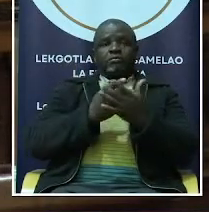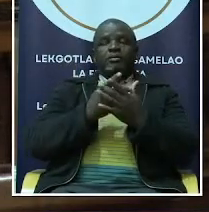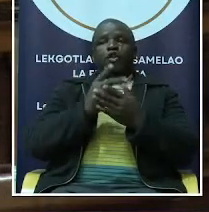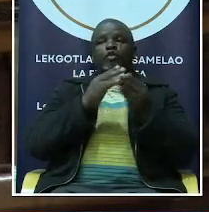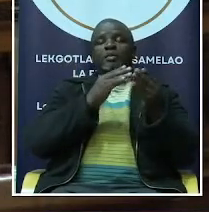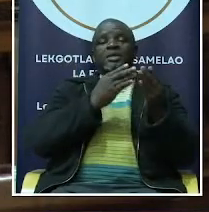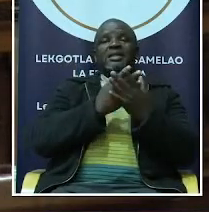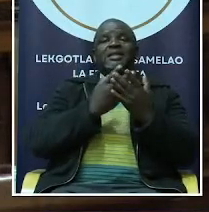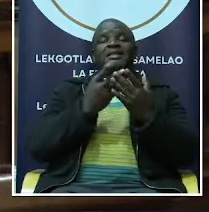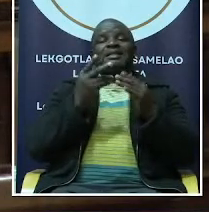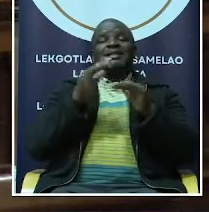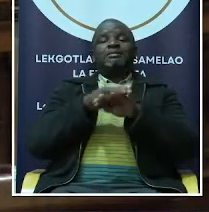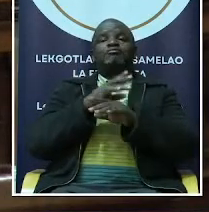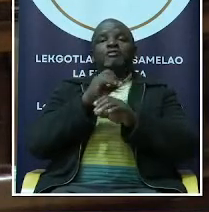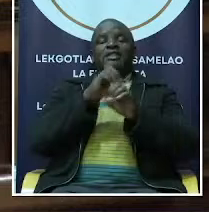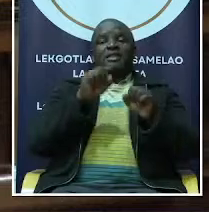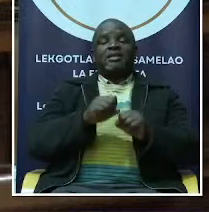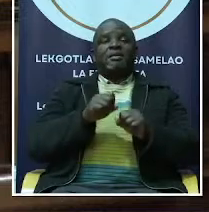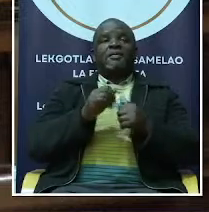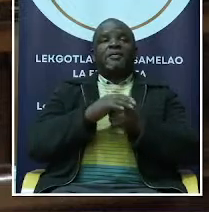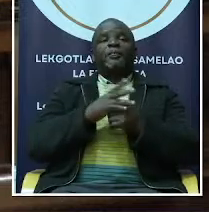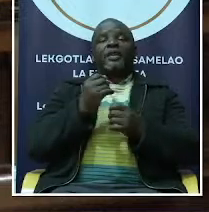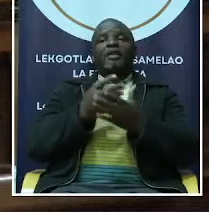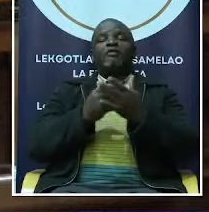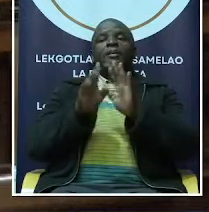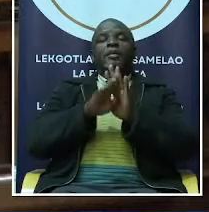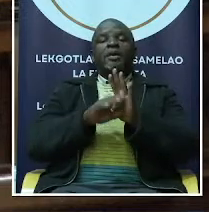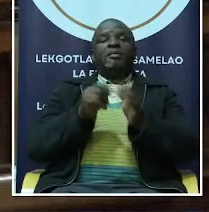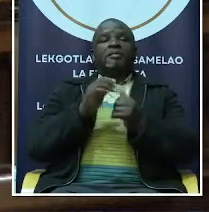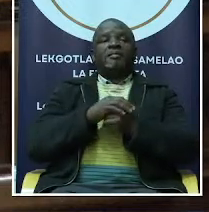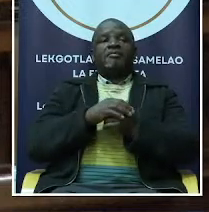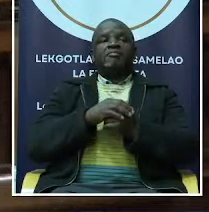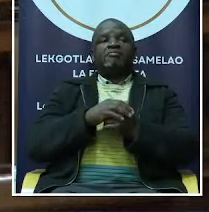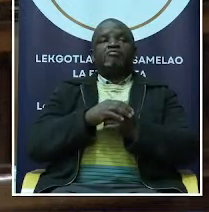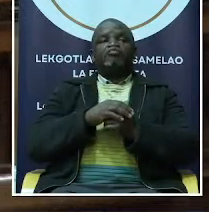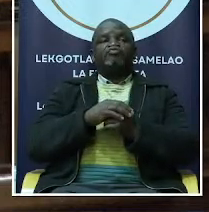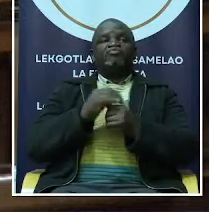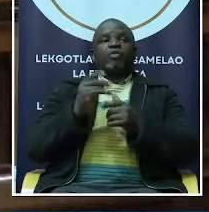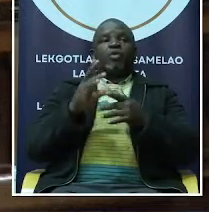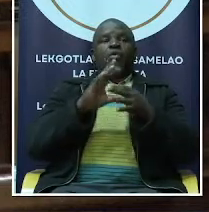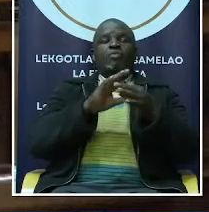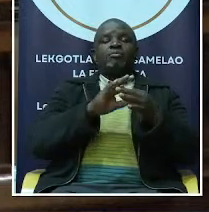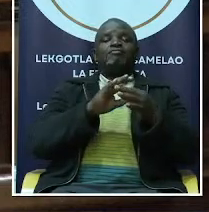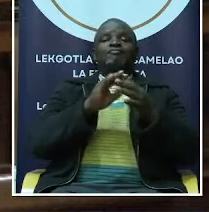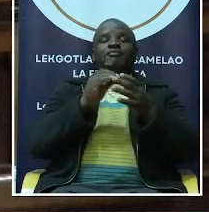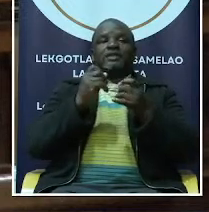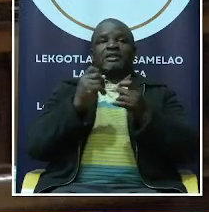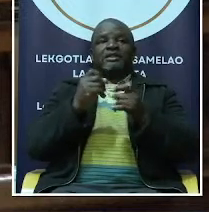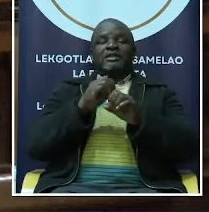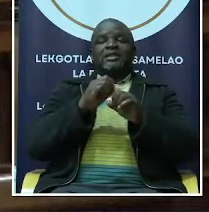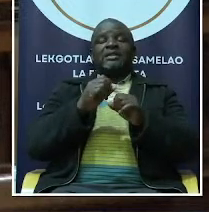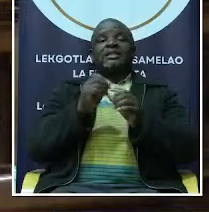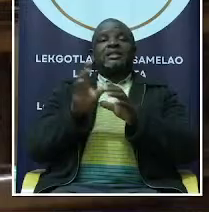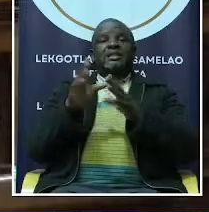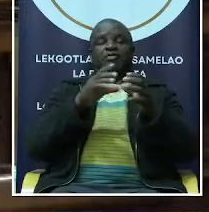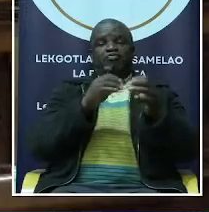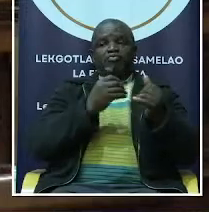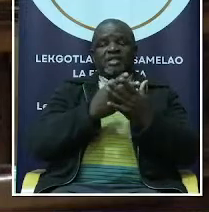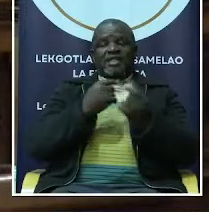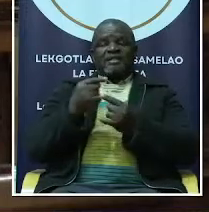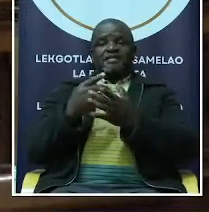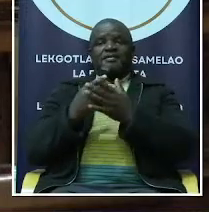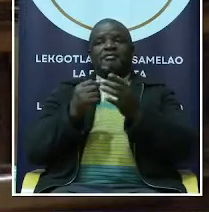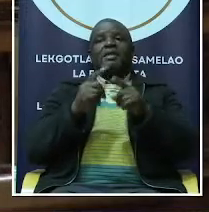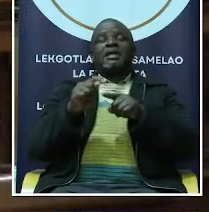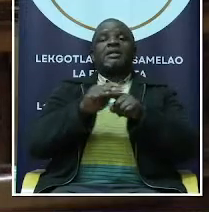community-integrated methadone-assisted recovery program, a home-based, multi-sectoral model delivered by